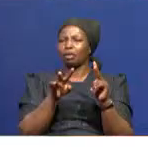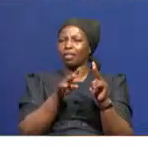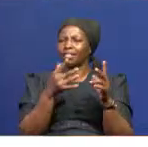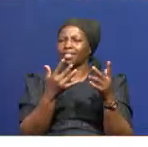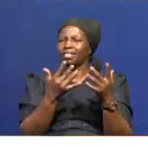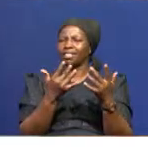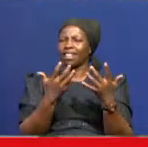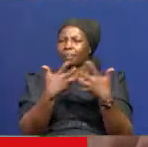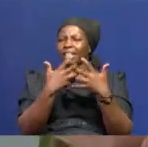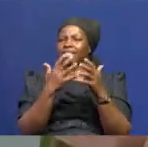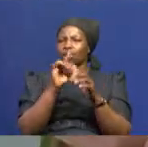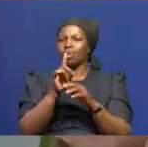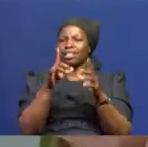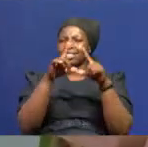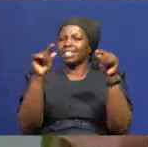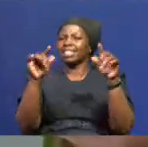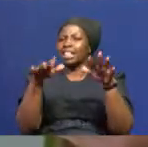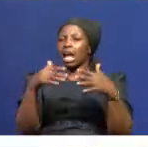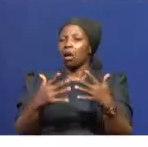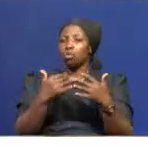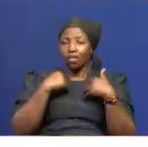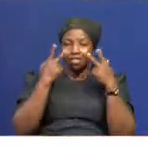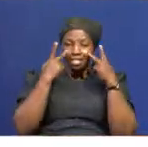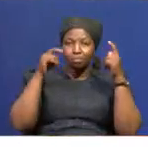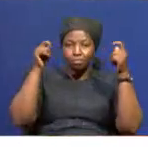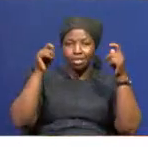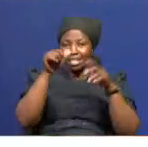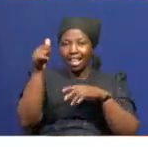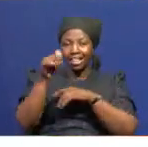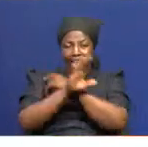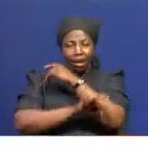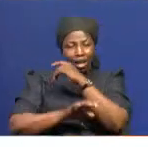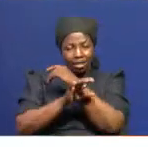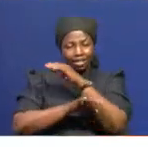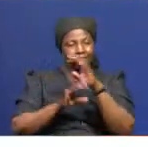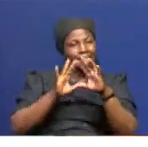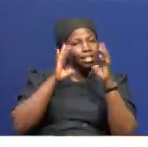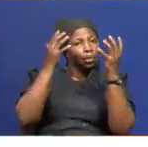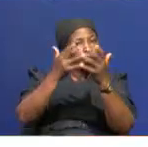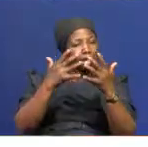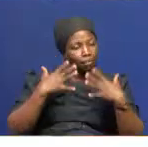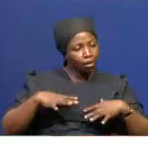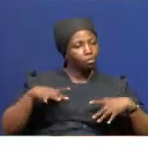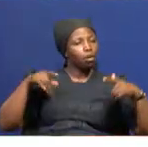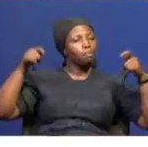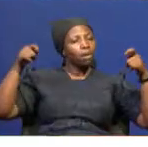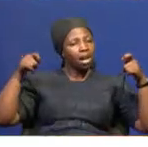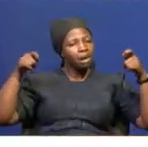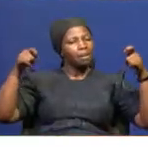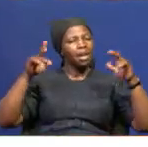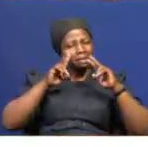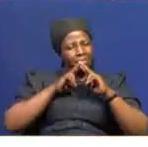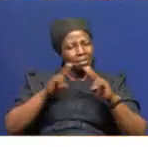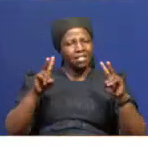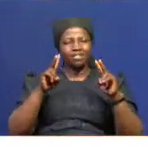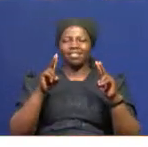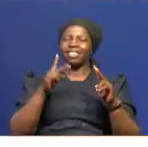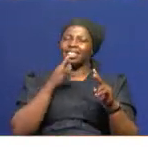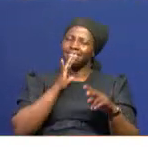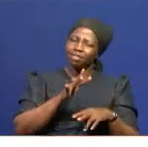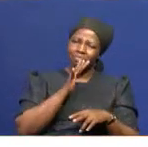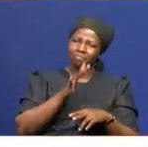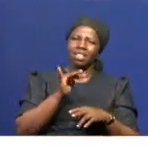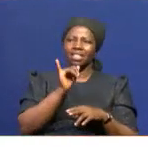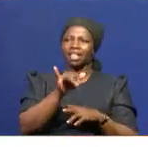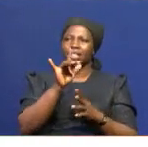see, you've seen protests in other parts of the world, people marching peacefully along streets and making their statements. And that's why part of the law